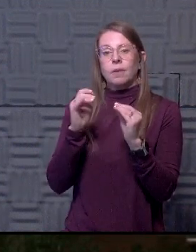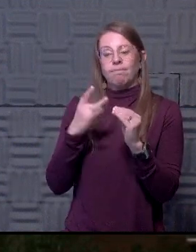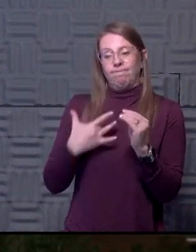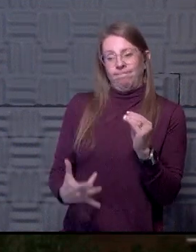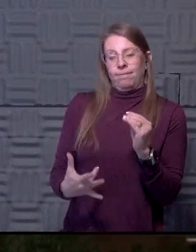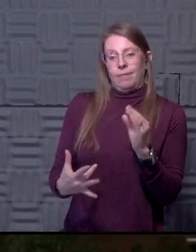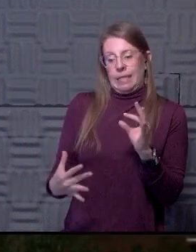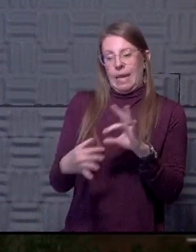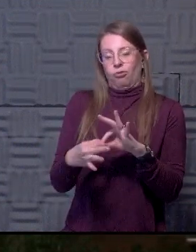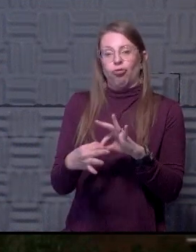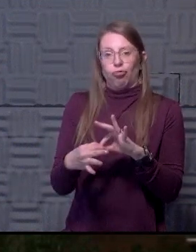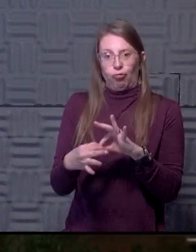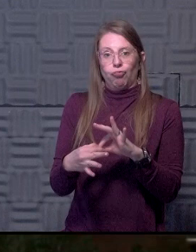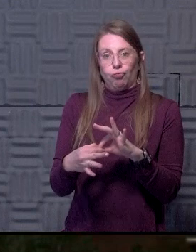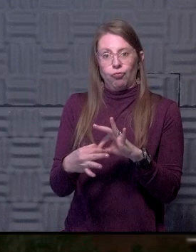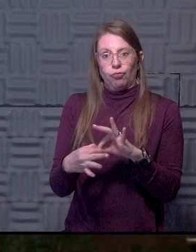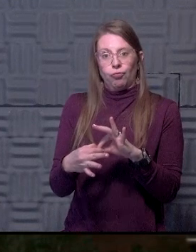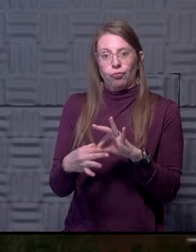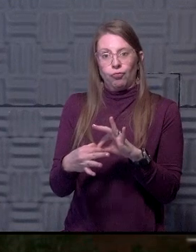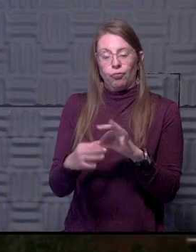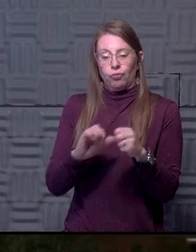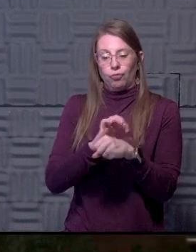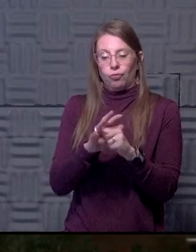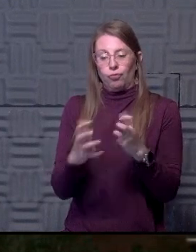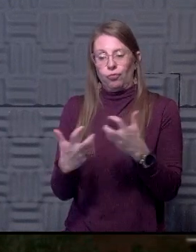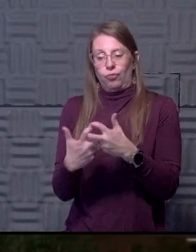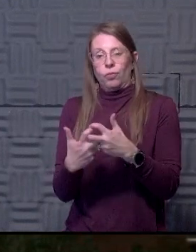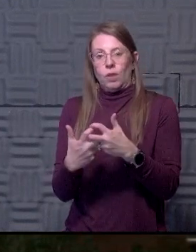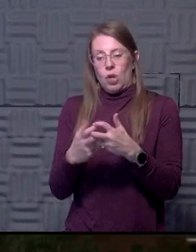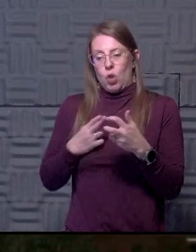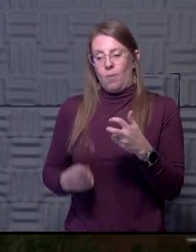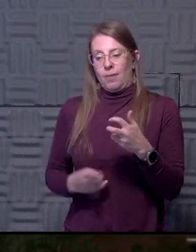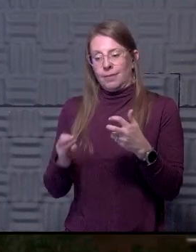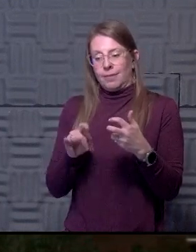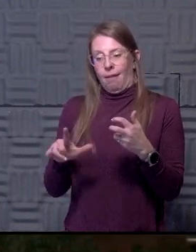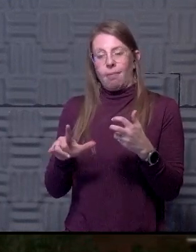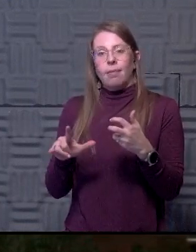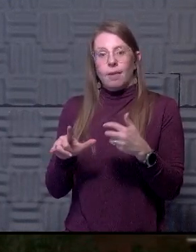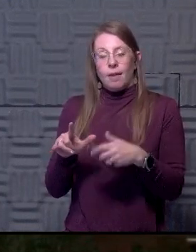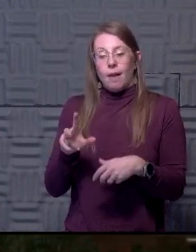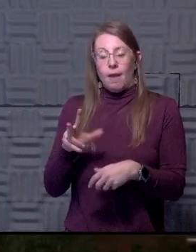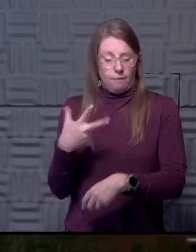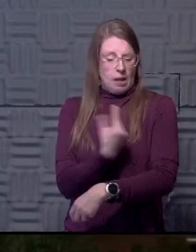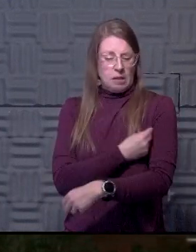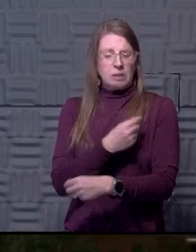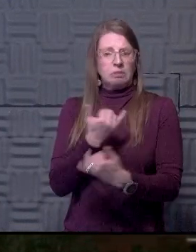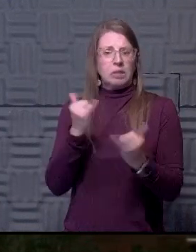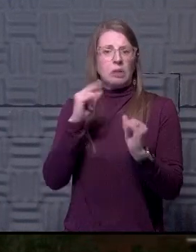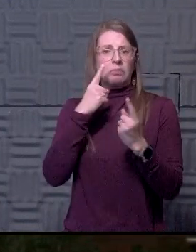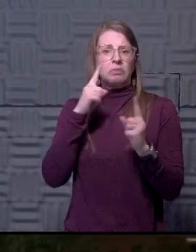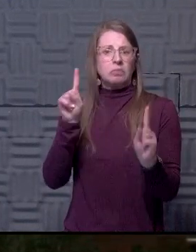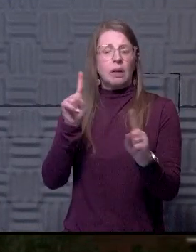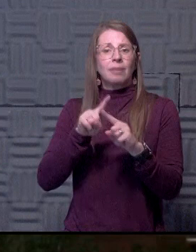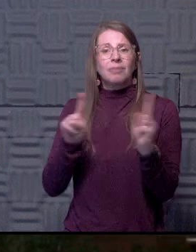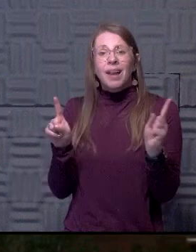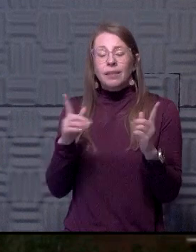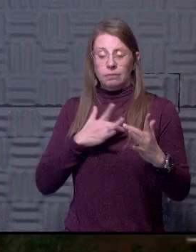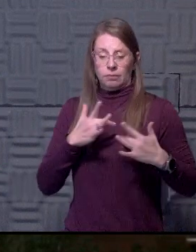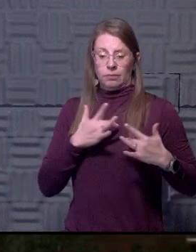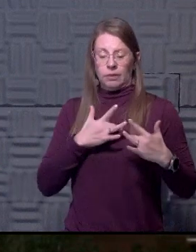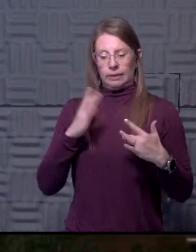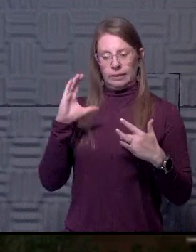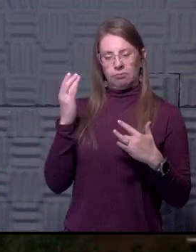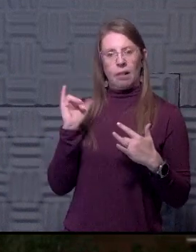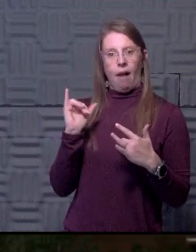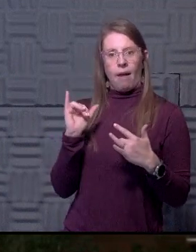to attach to the human cell. So the vaccine probably will still work, but the concern we have is that it